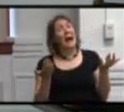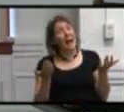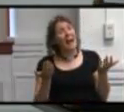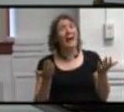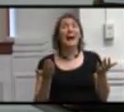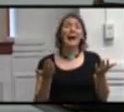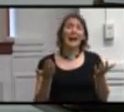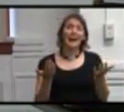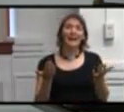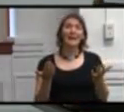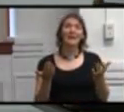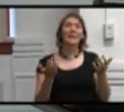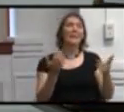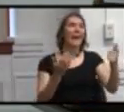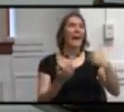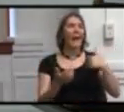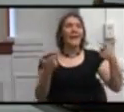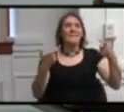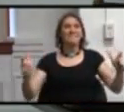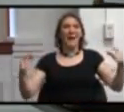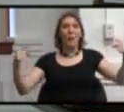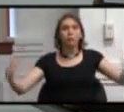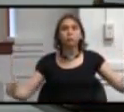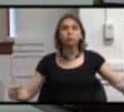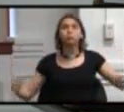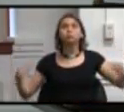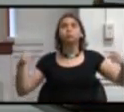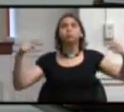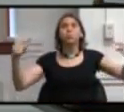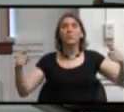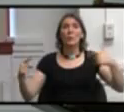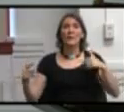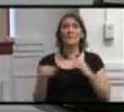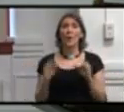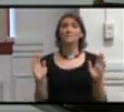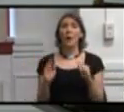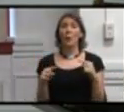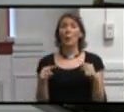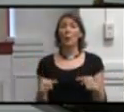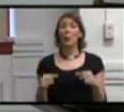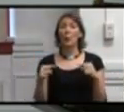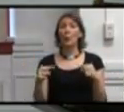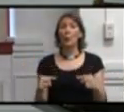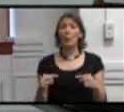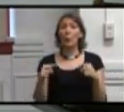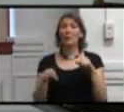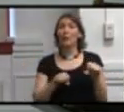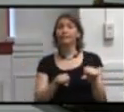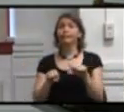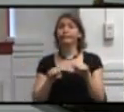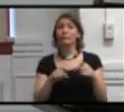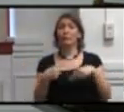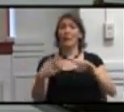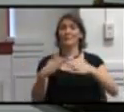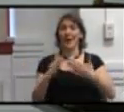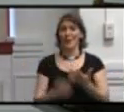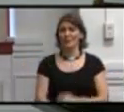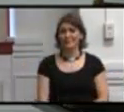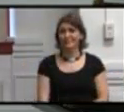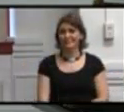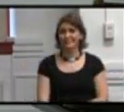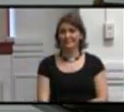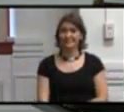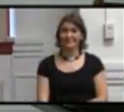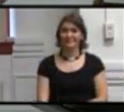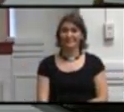It was mostly large rollers like you'd see on a large paving project. These are a little bit smaller for, you know, around town kind of stuff. So, you